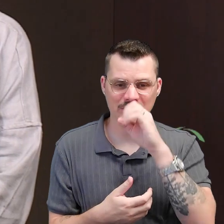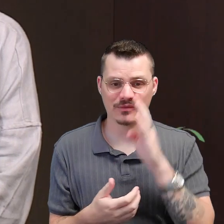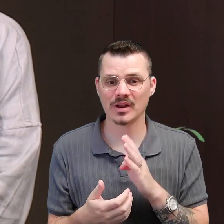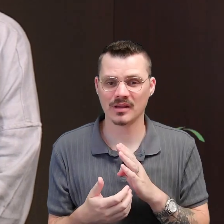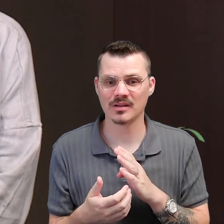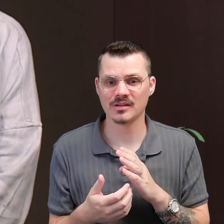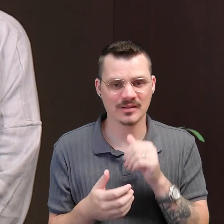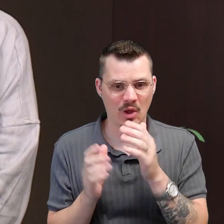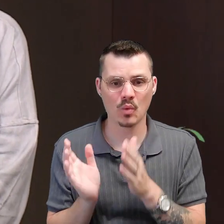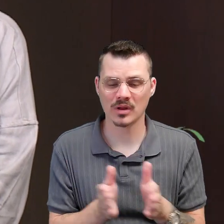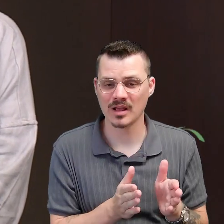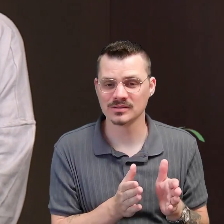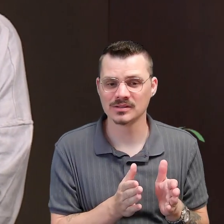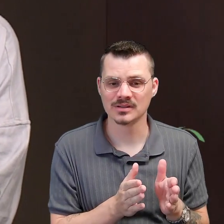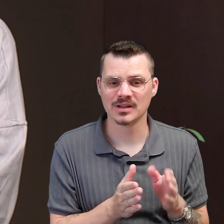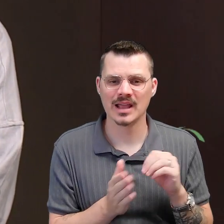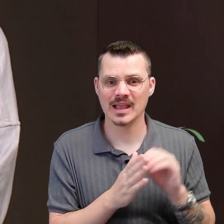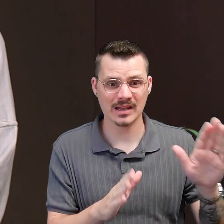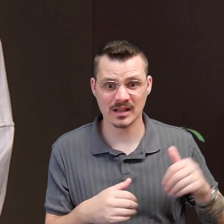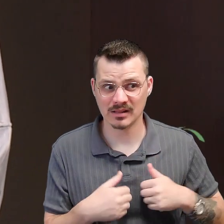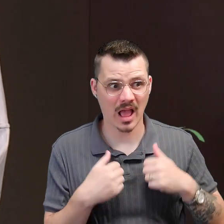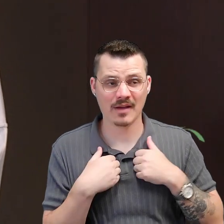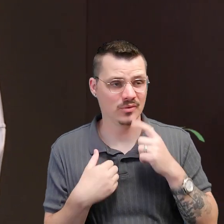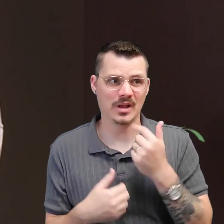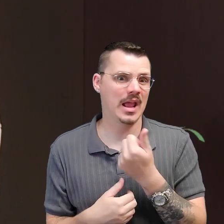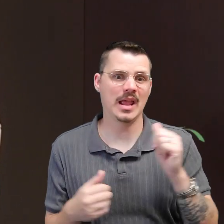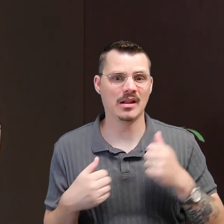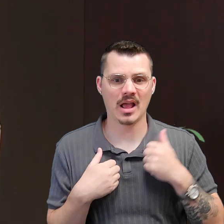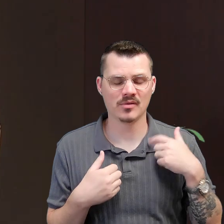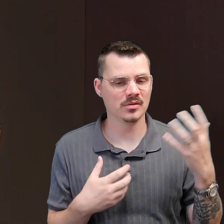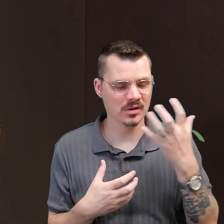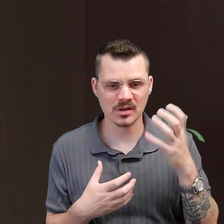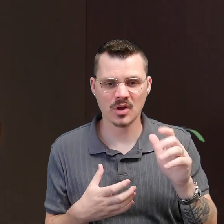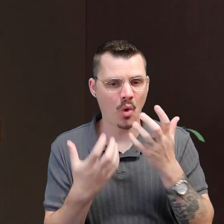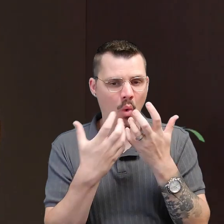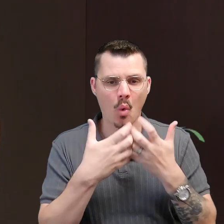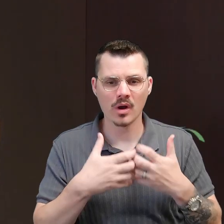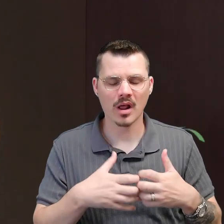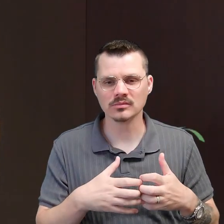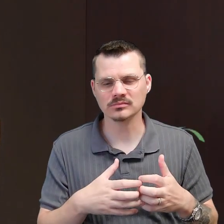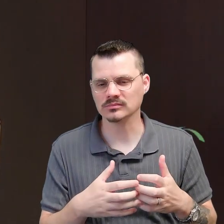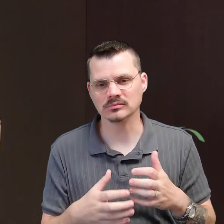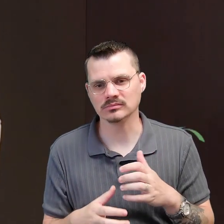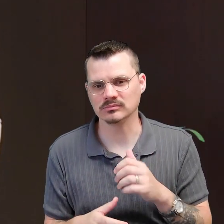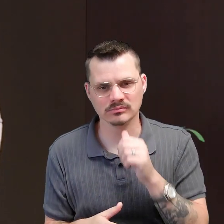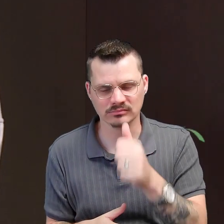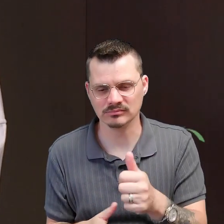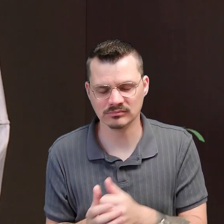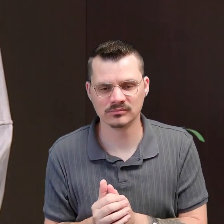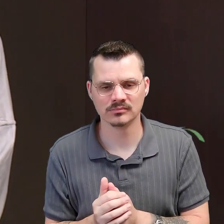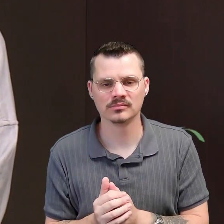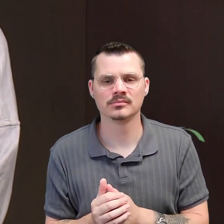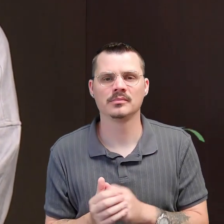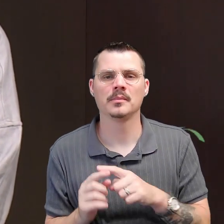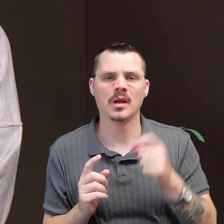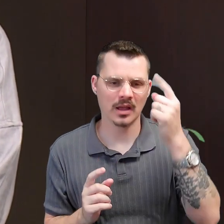his life. In his life, my life, or any life, he's just incredibly disorganized.